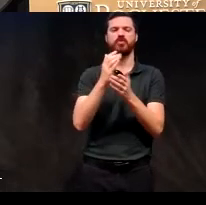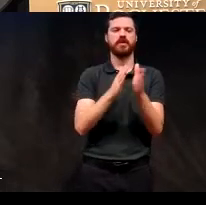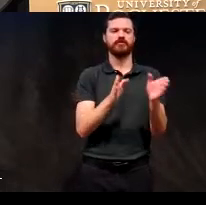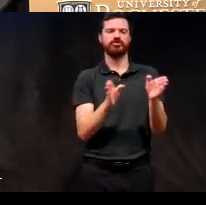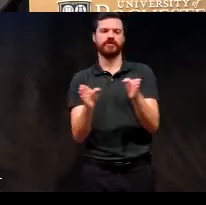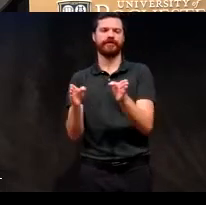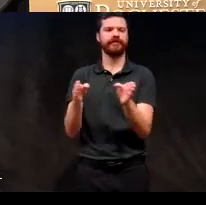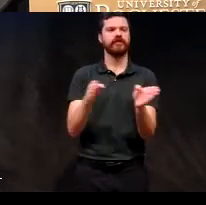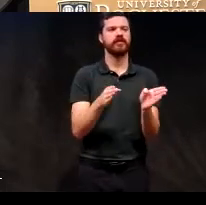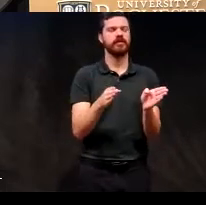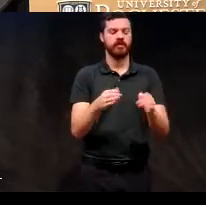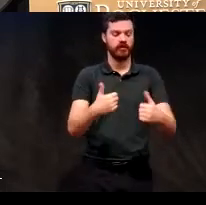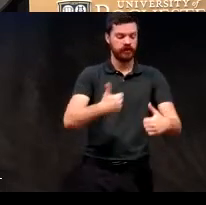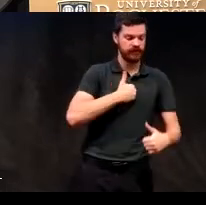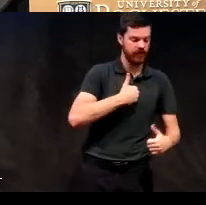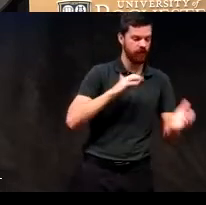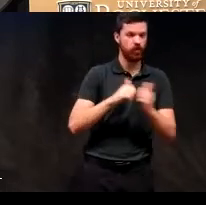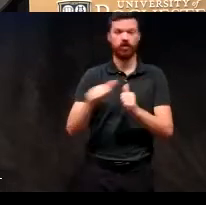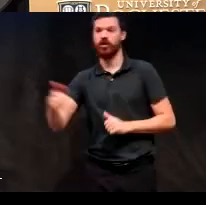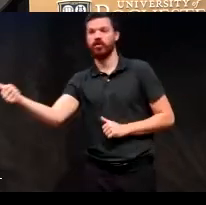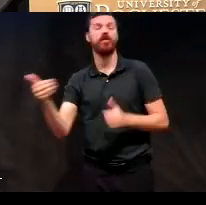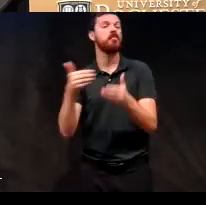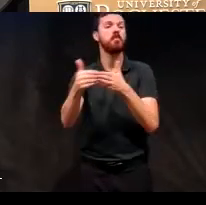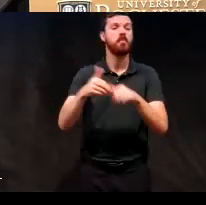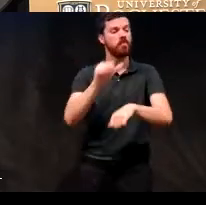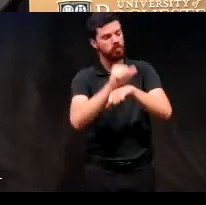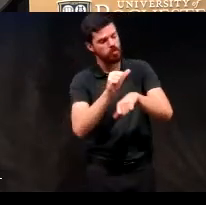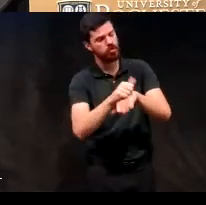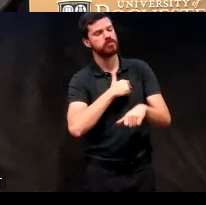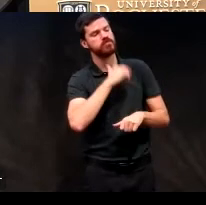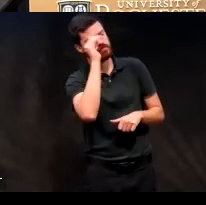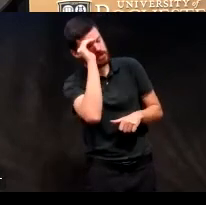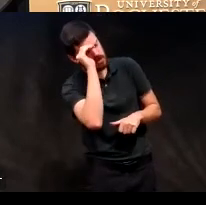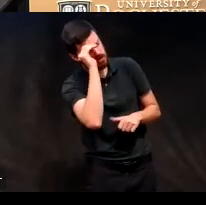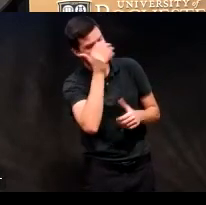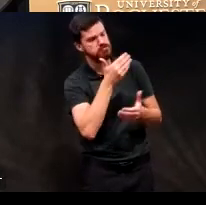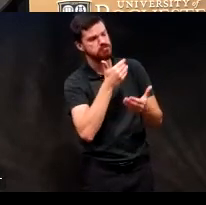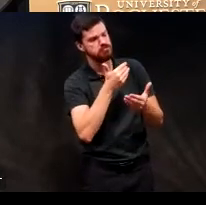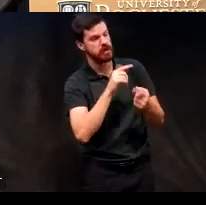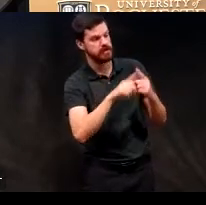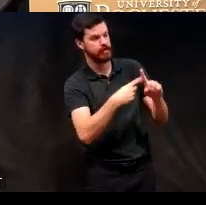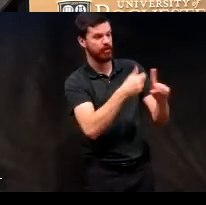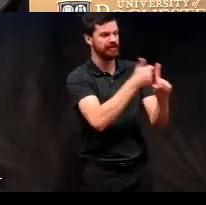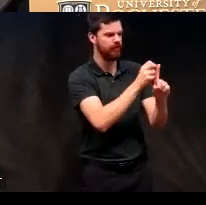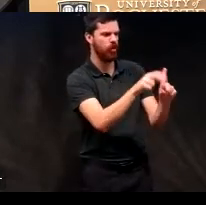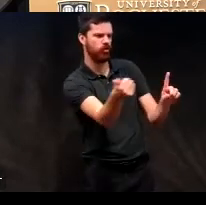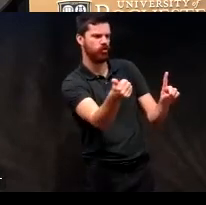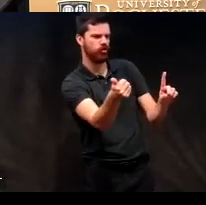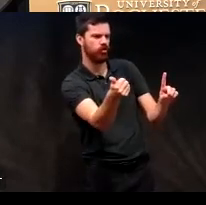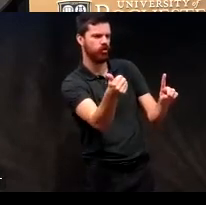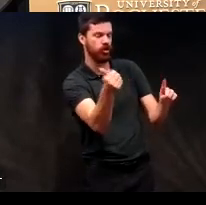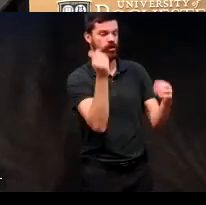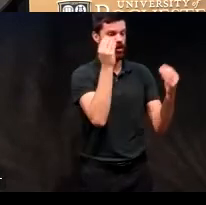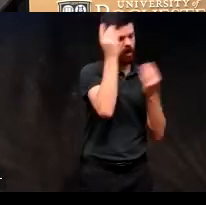things that are, self versus other. So even as you're working and you're listening, is this about the self or the other? Is this about